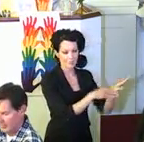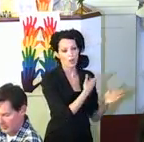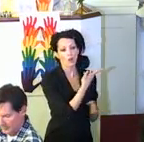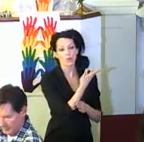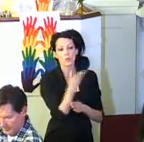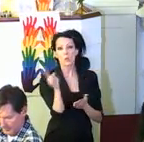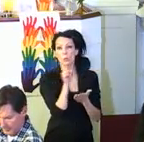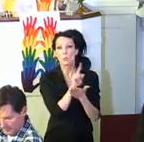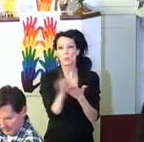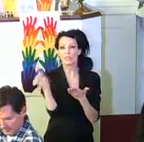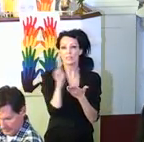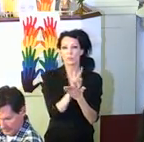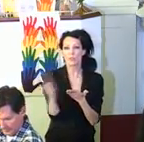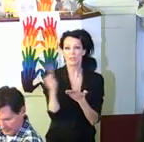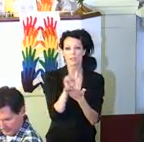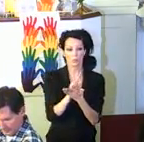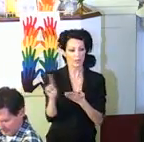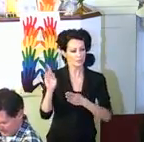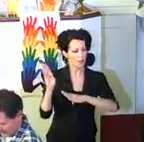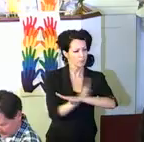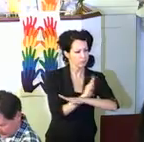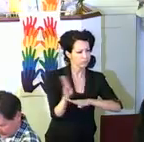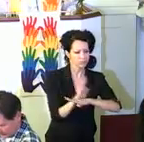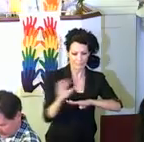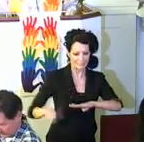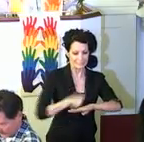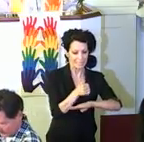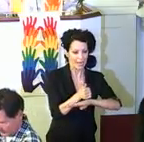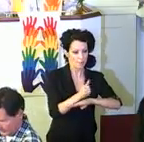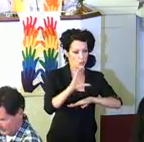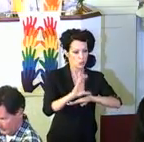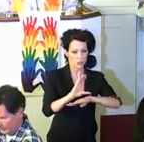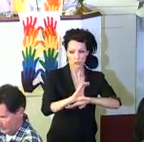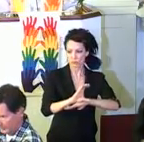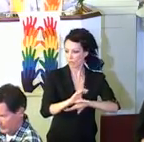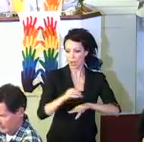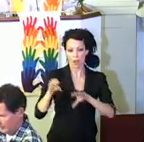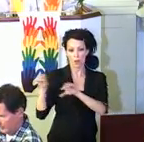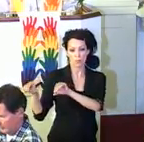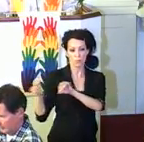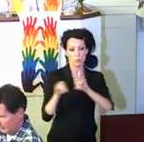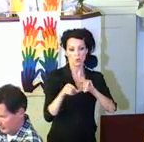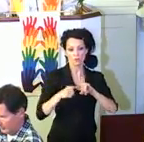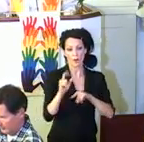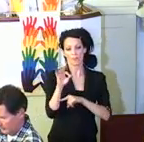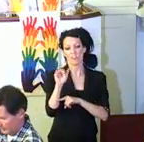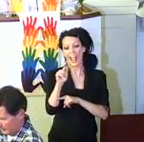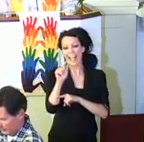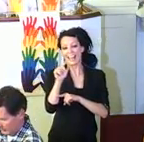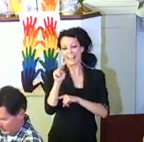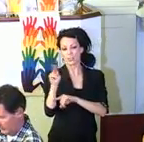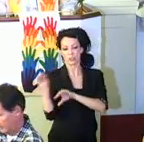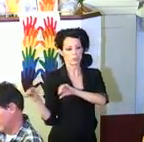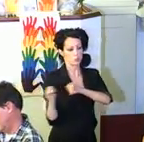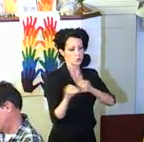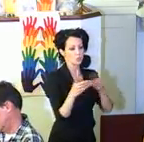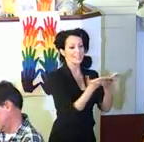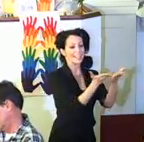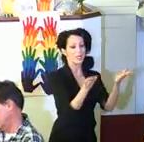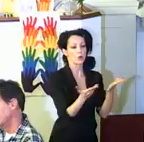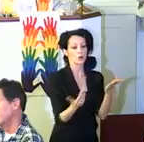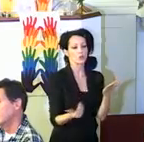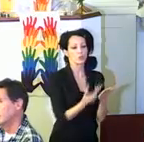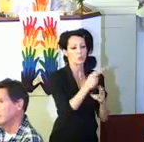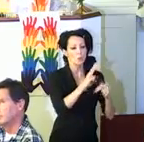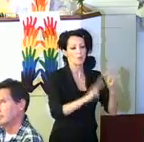not only have we been busy getting the sanctuary ready for our move from our Franklin campus to here, our Prospect campus,